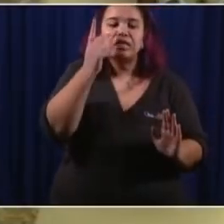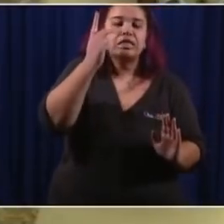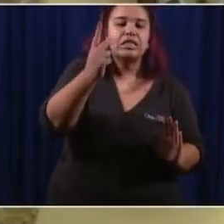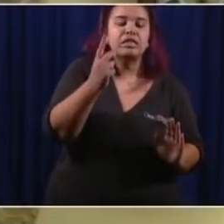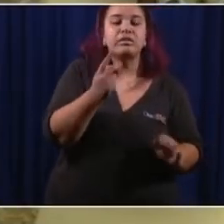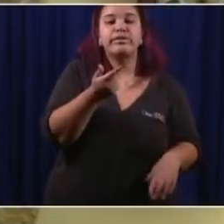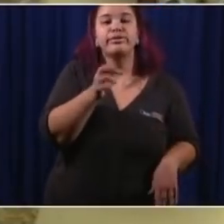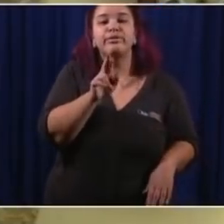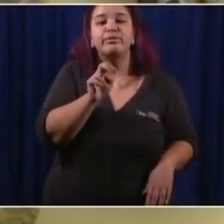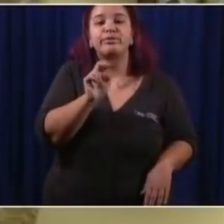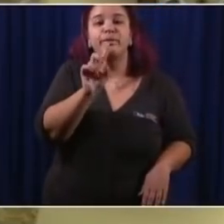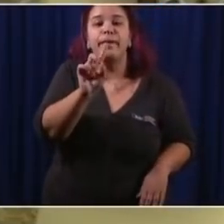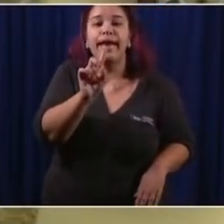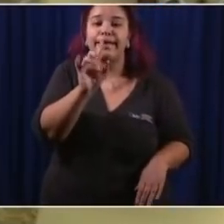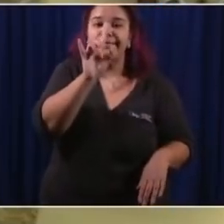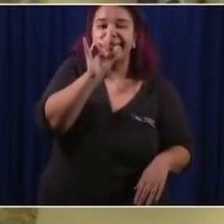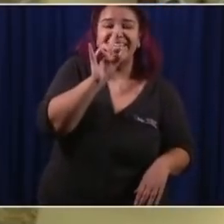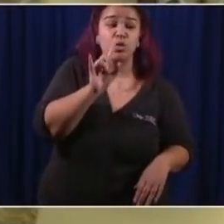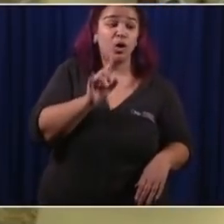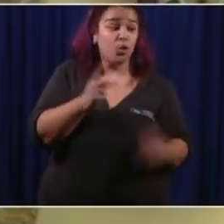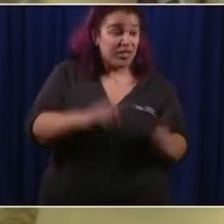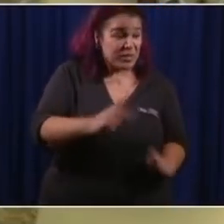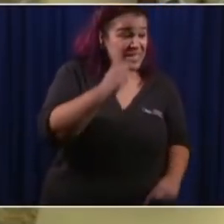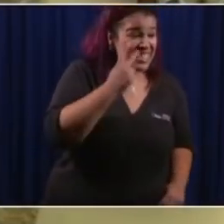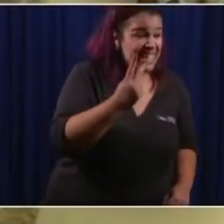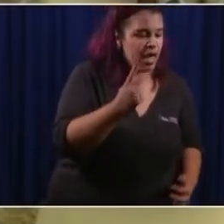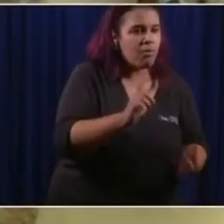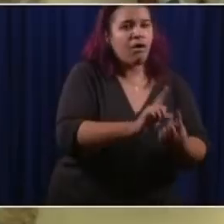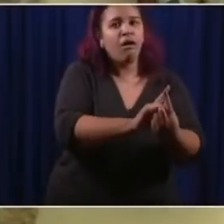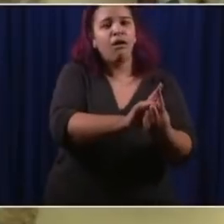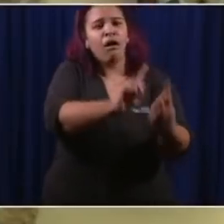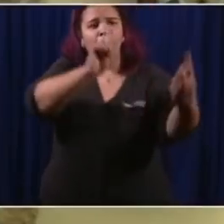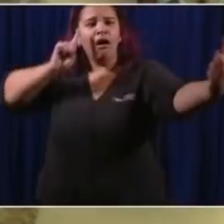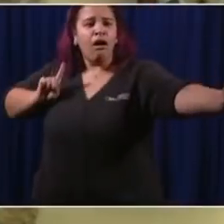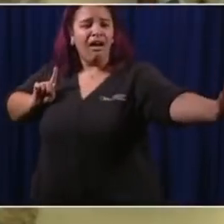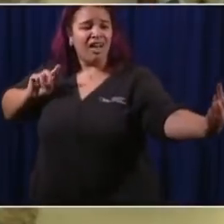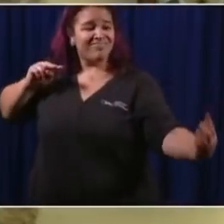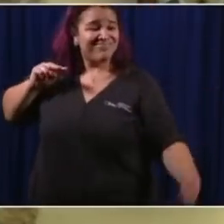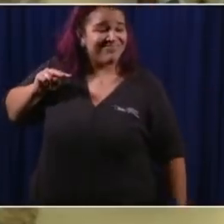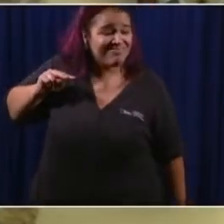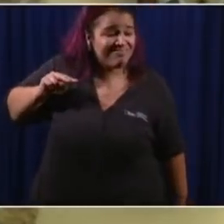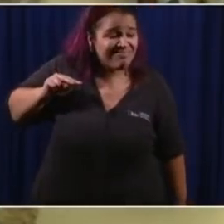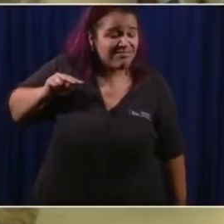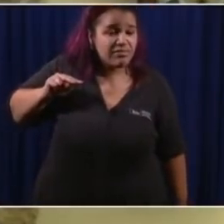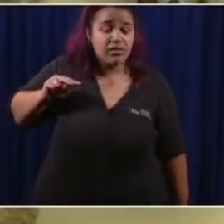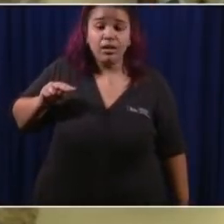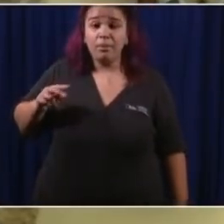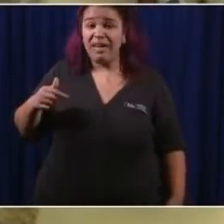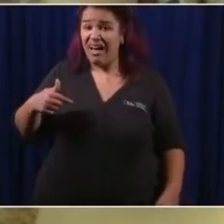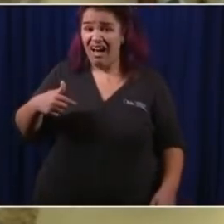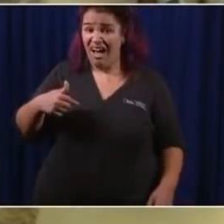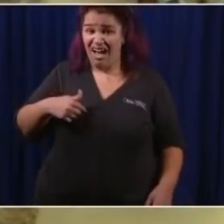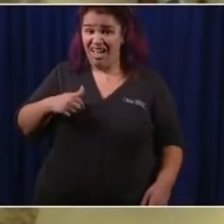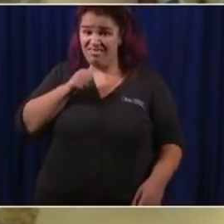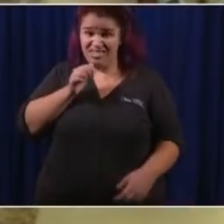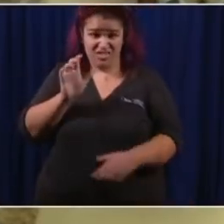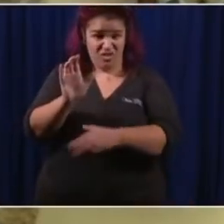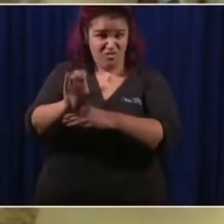see their grandkids. And look, these are just tough things, but they're not imposed by me. They're basically,